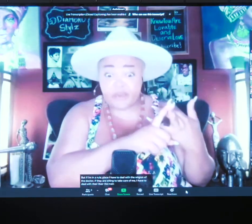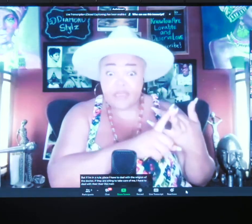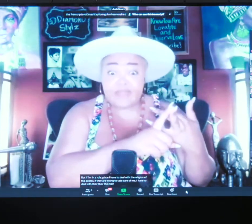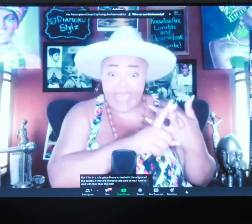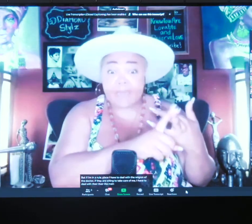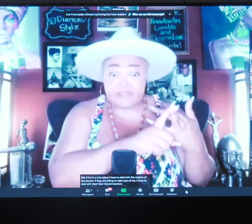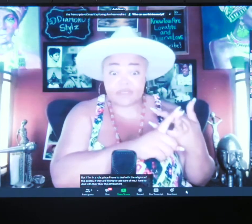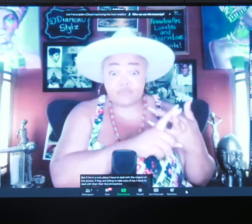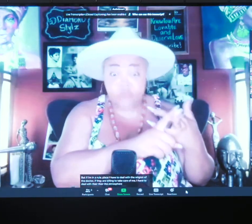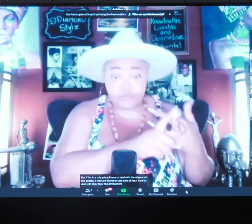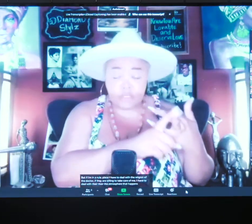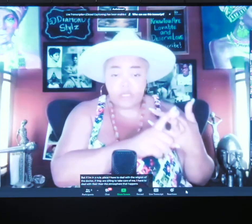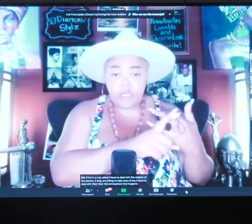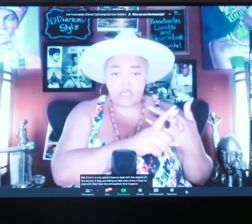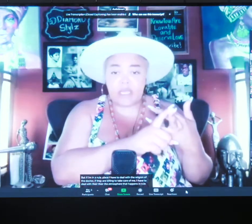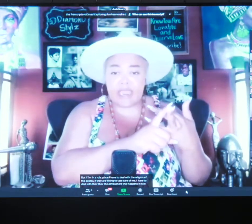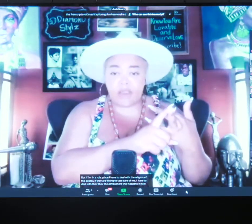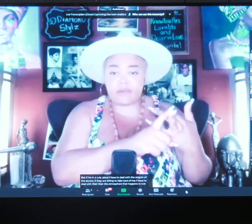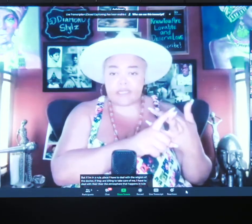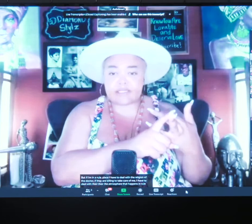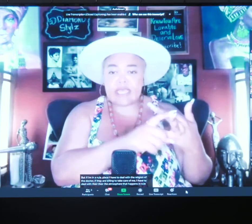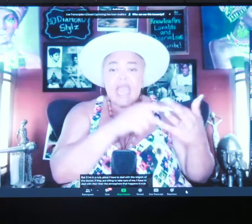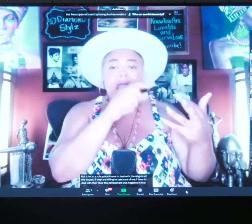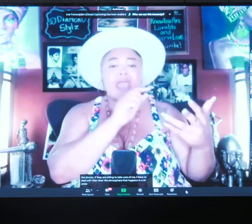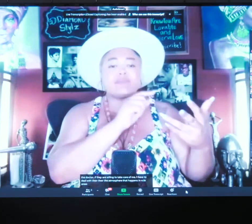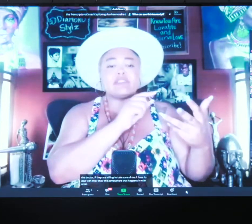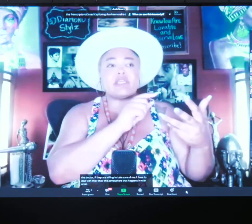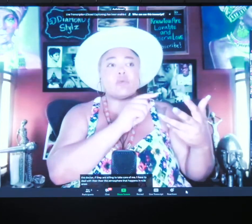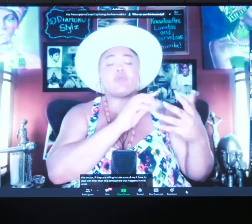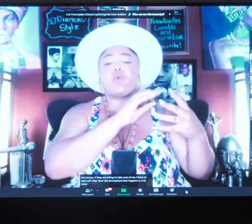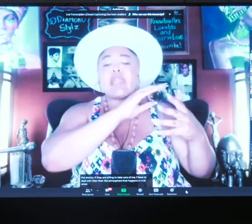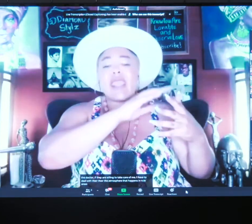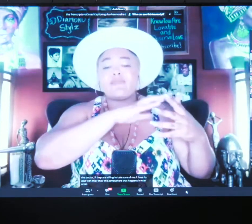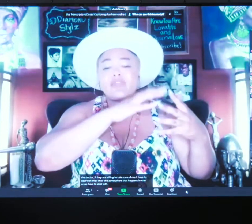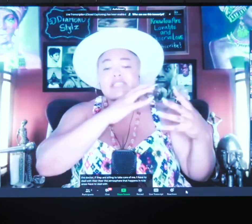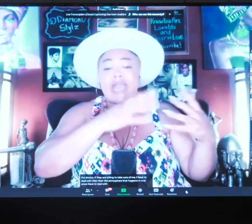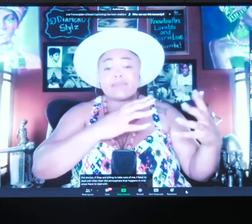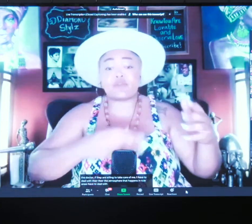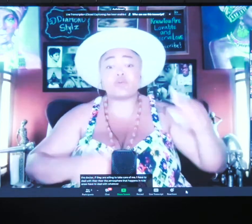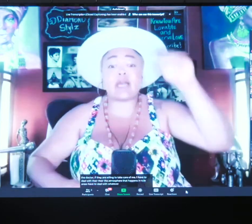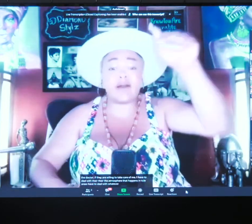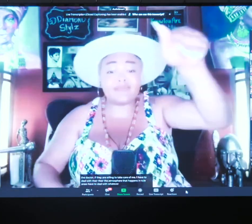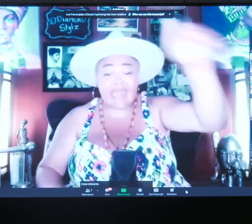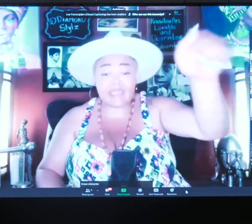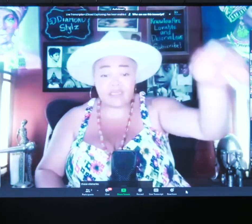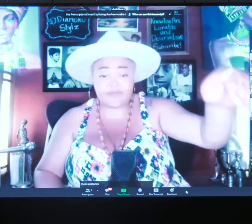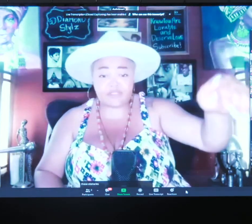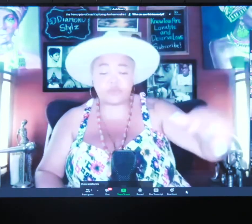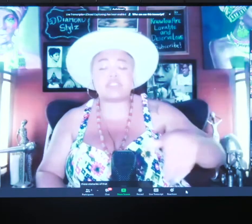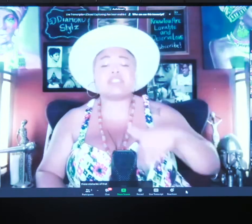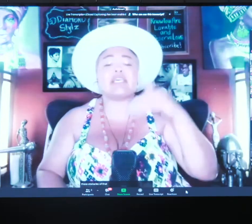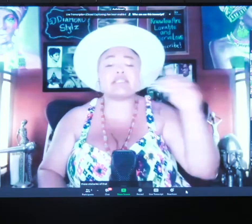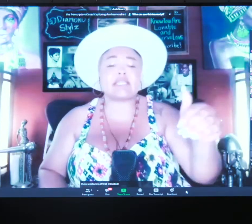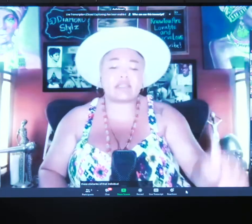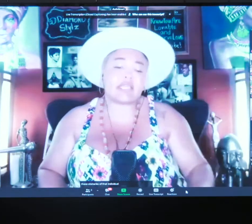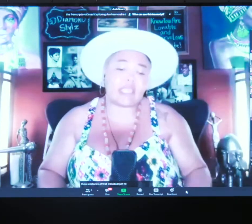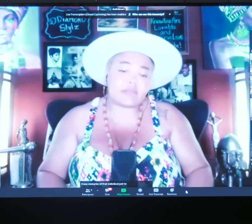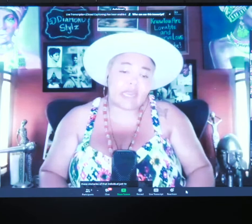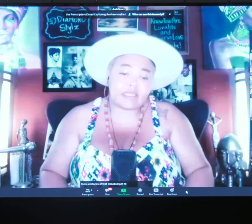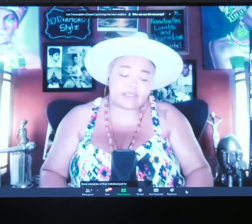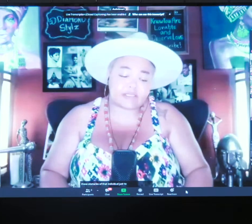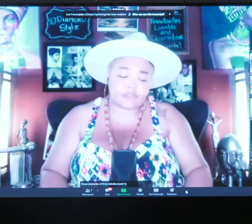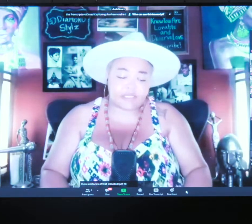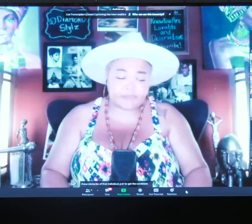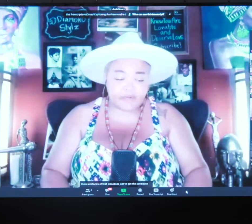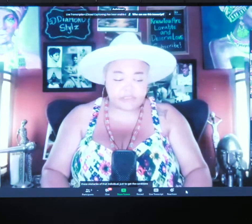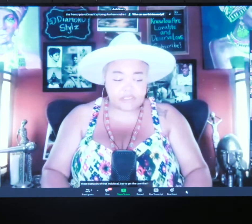manosphere that happens in rural areas. I have to deal with whatever these obstacles of that individual just to get the care that I need